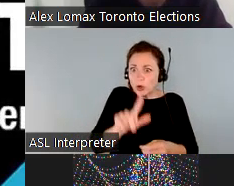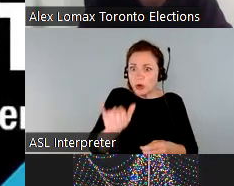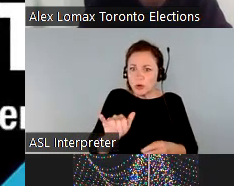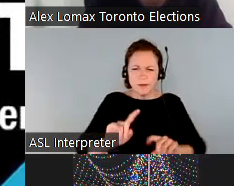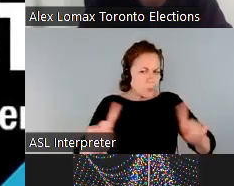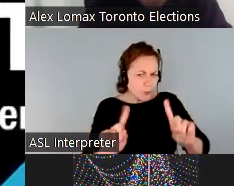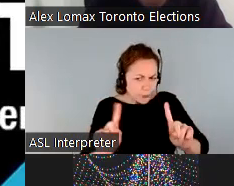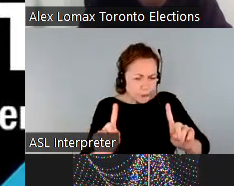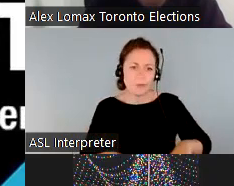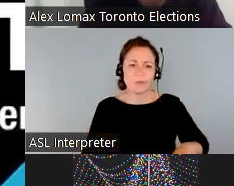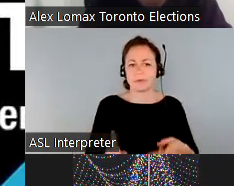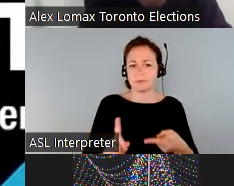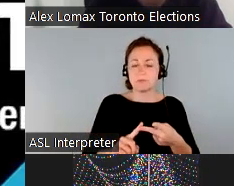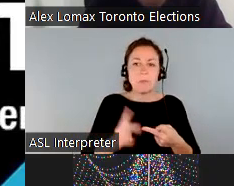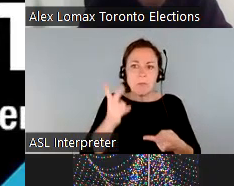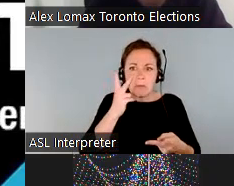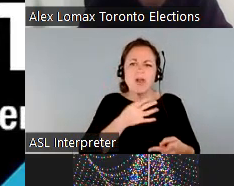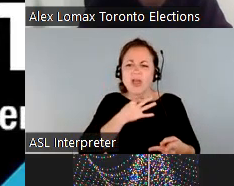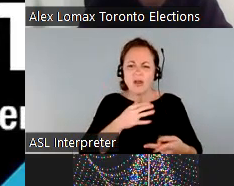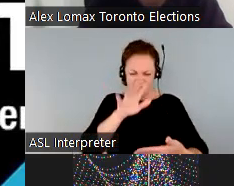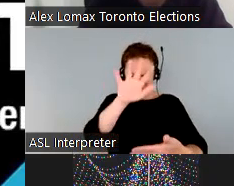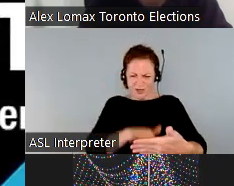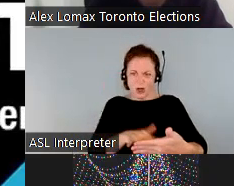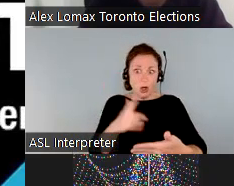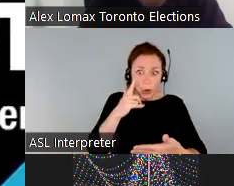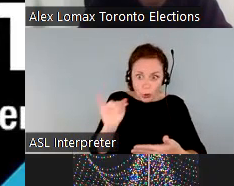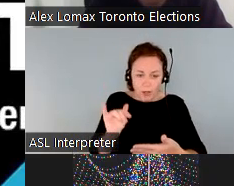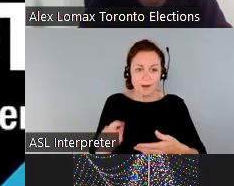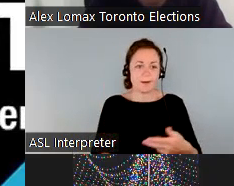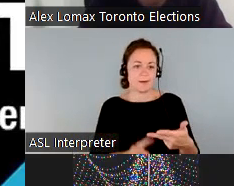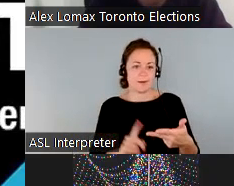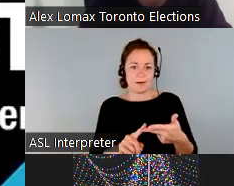view a sample ballot, download or print your voter information card.